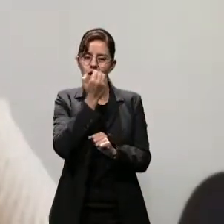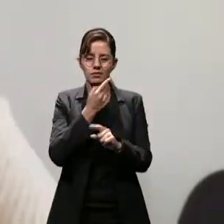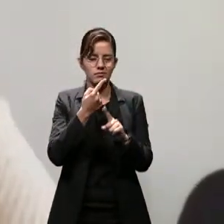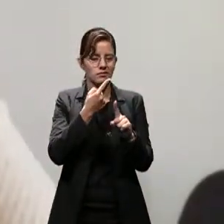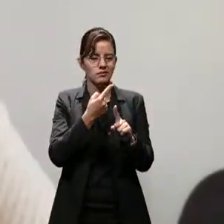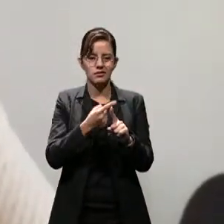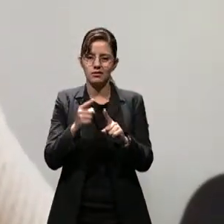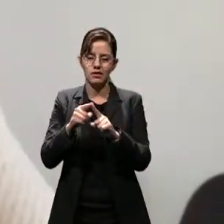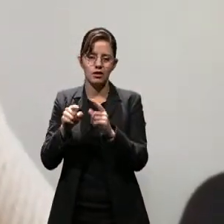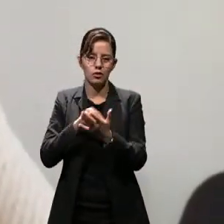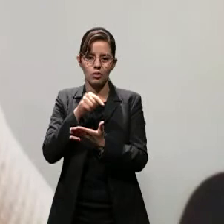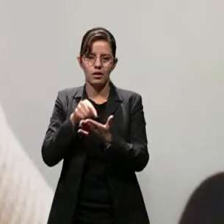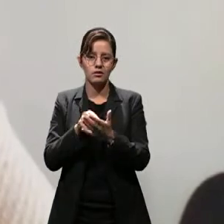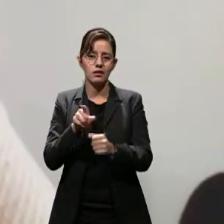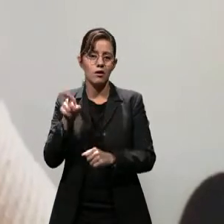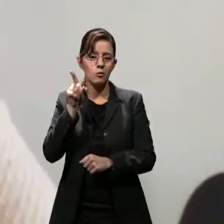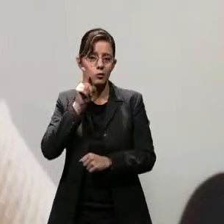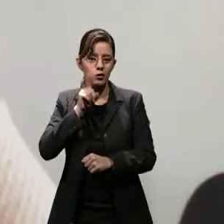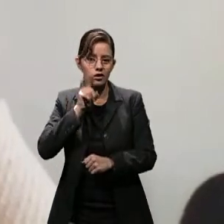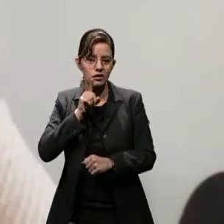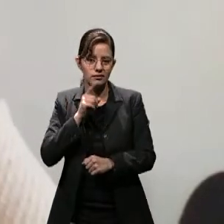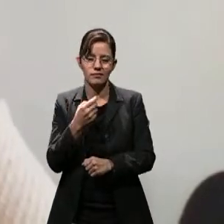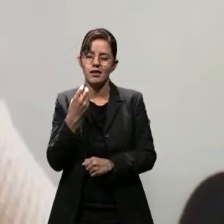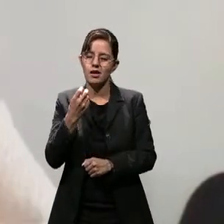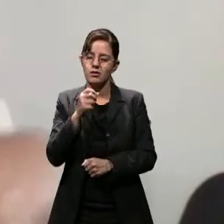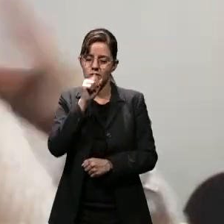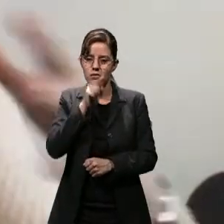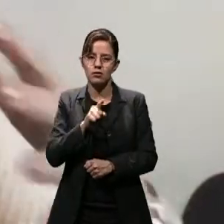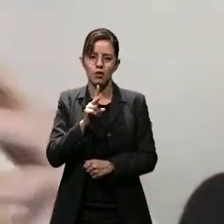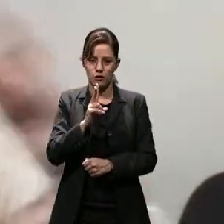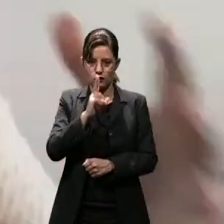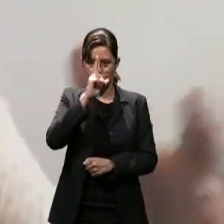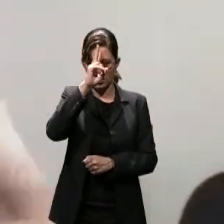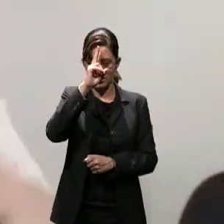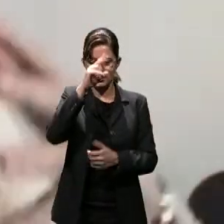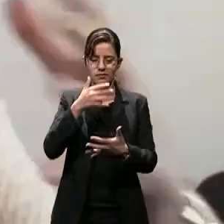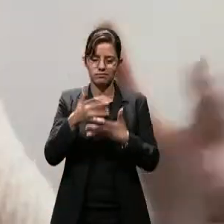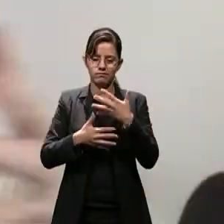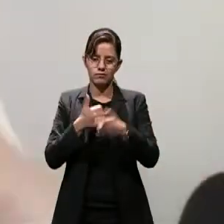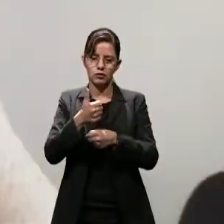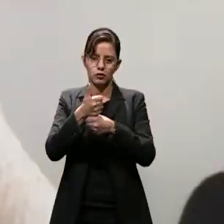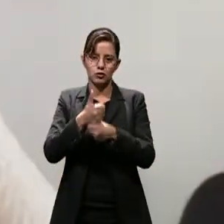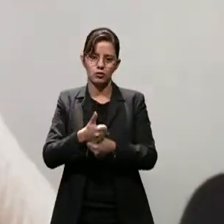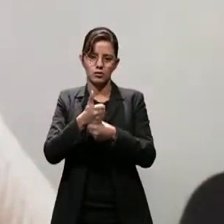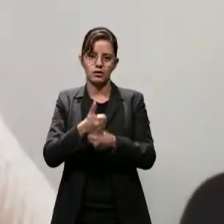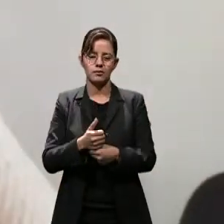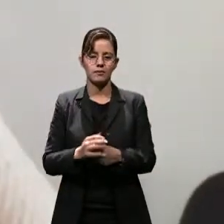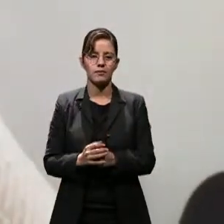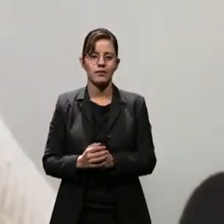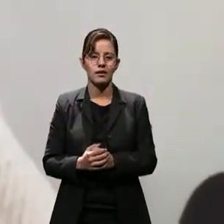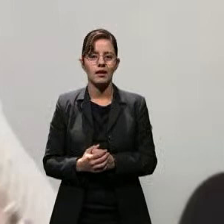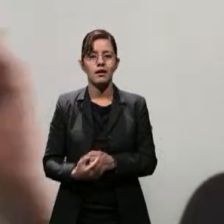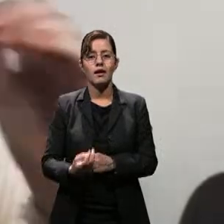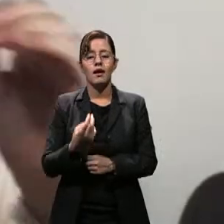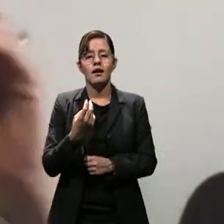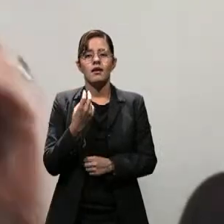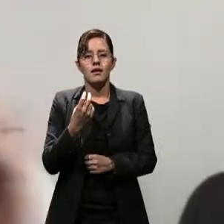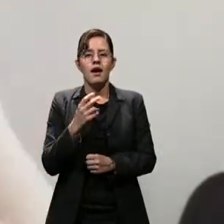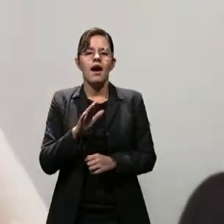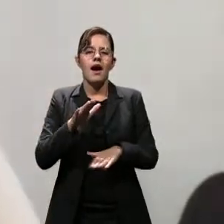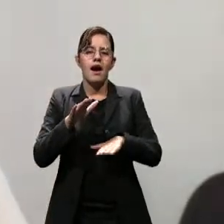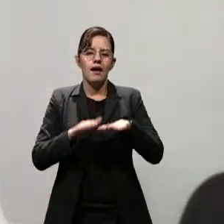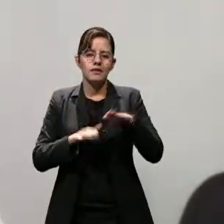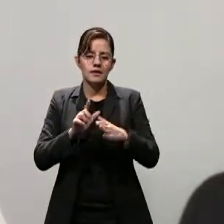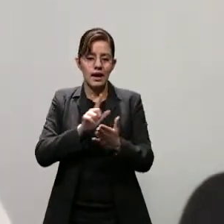and in all the areas in which we are. And this fragmentation, that